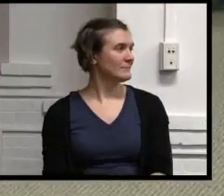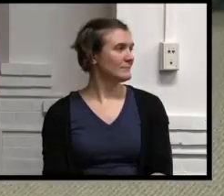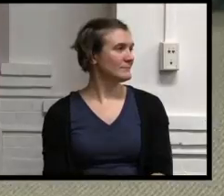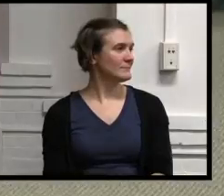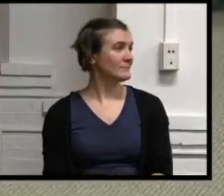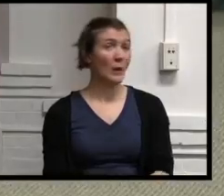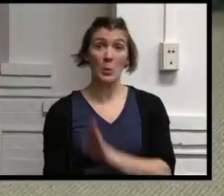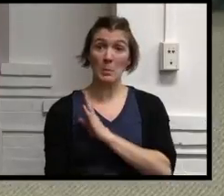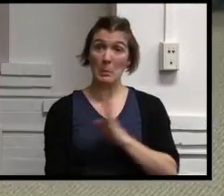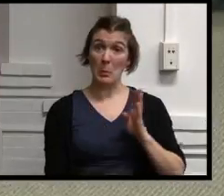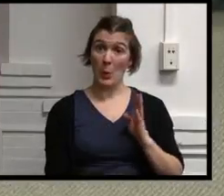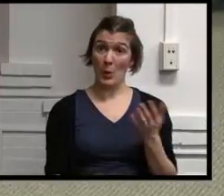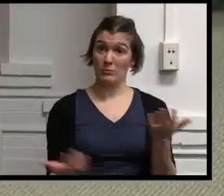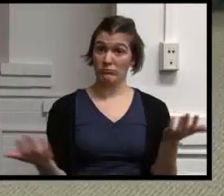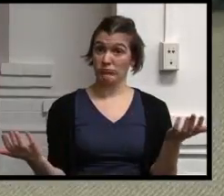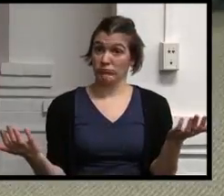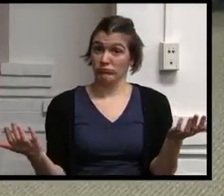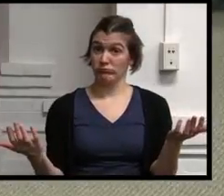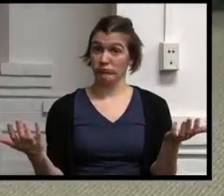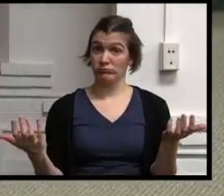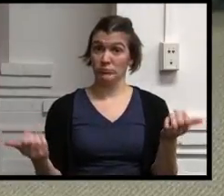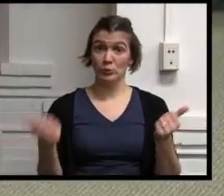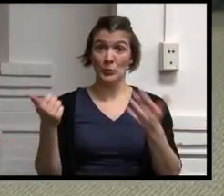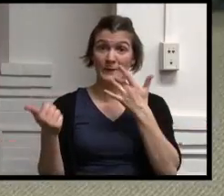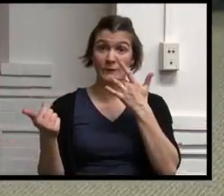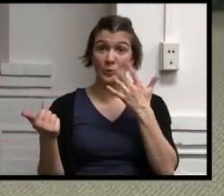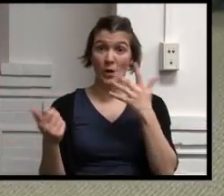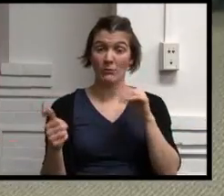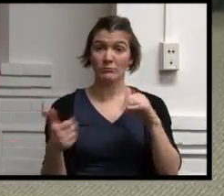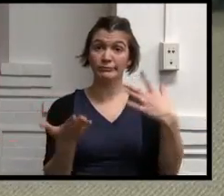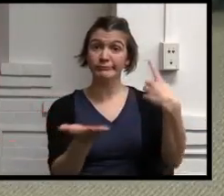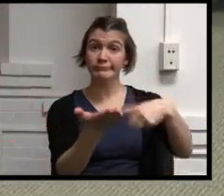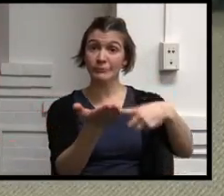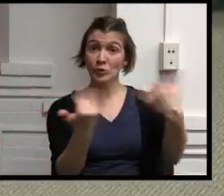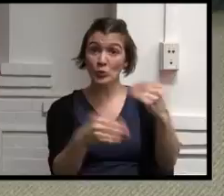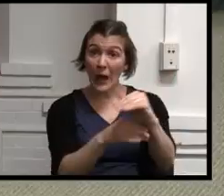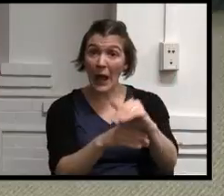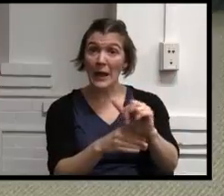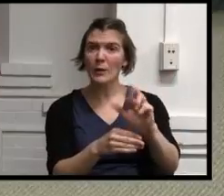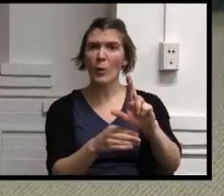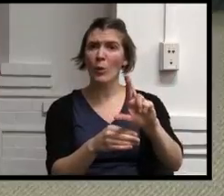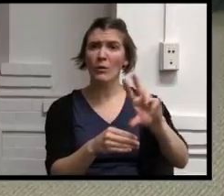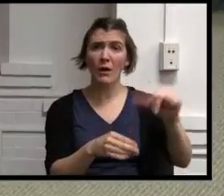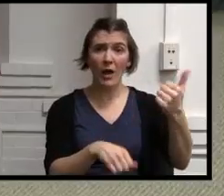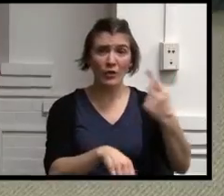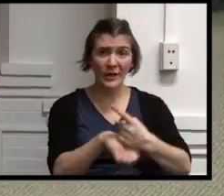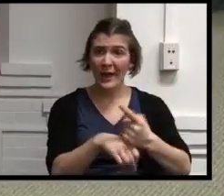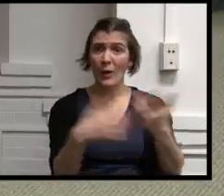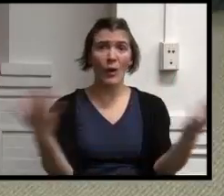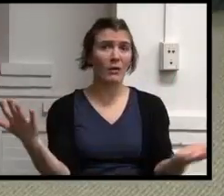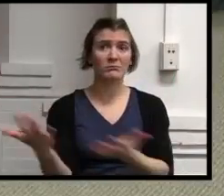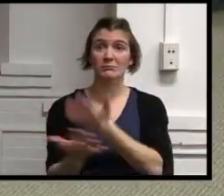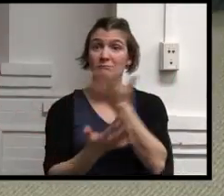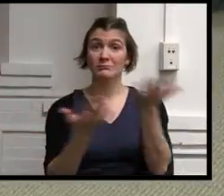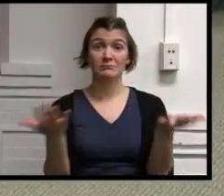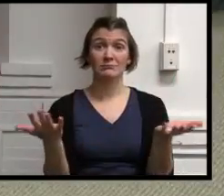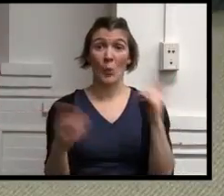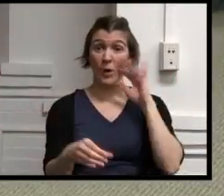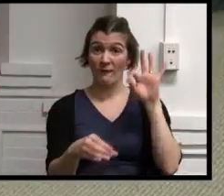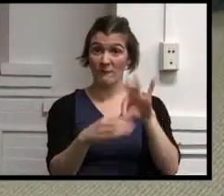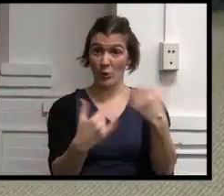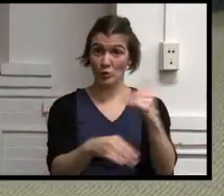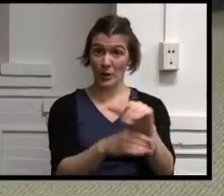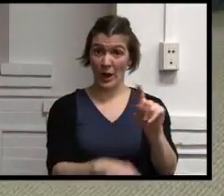Is it the board's pleasure to address that on the merits this evening and then have another